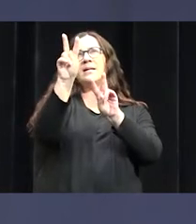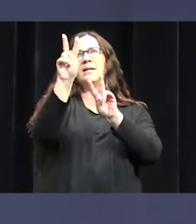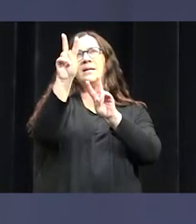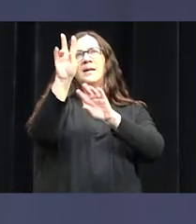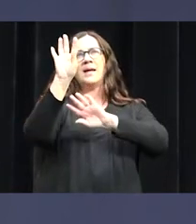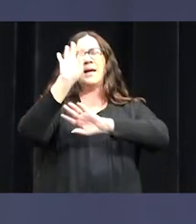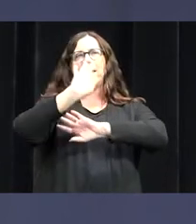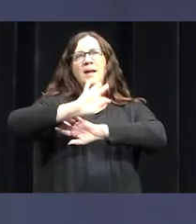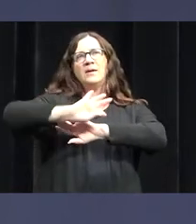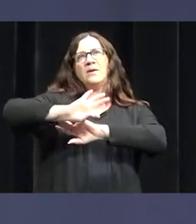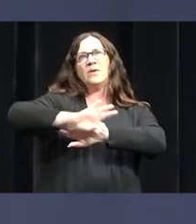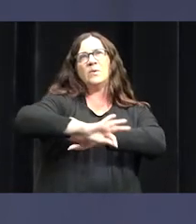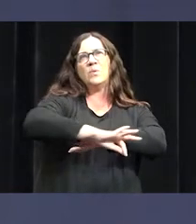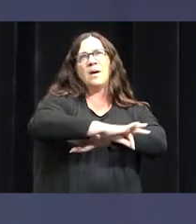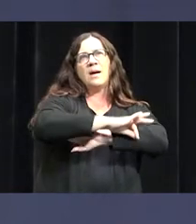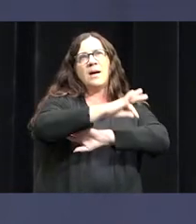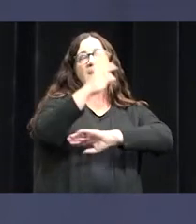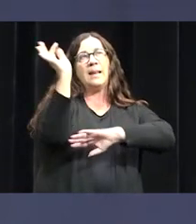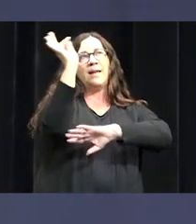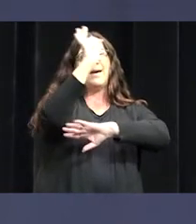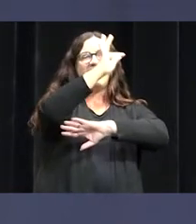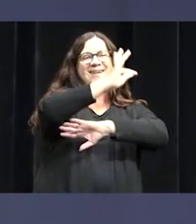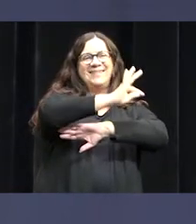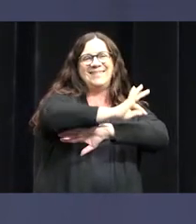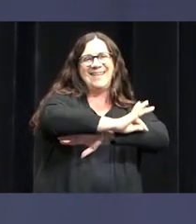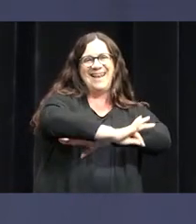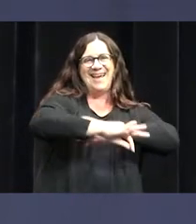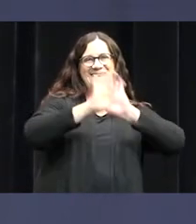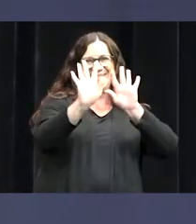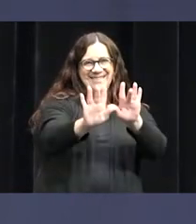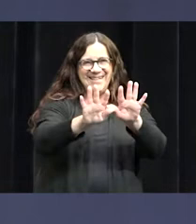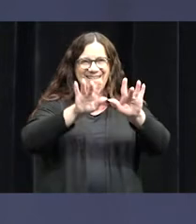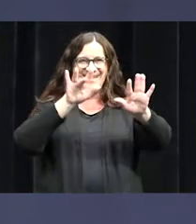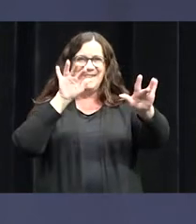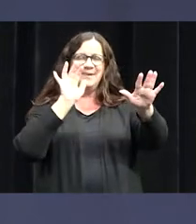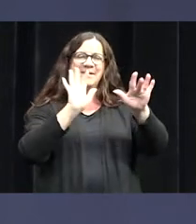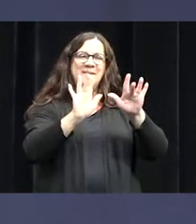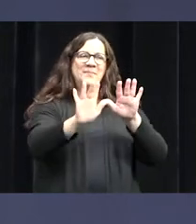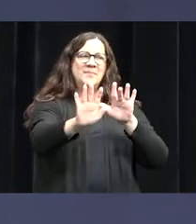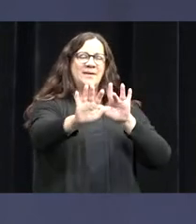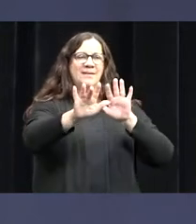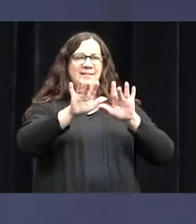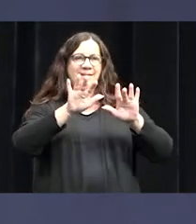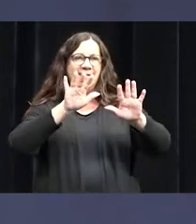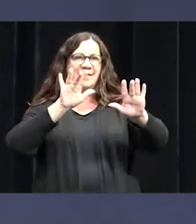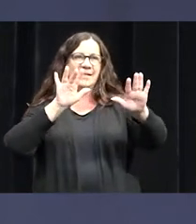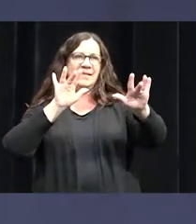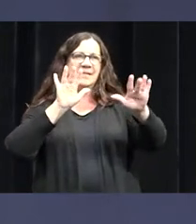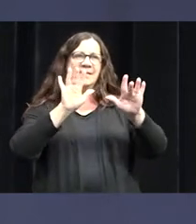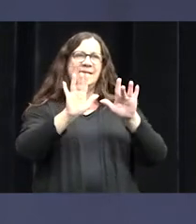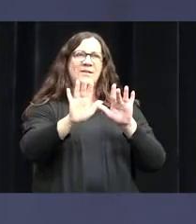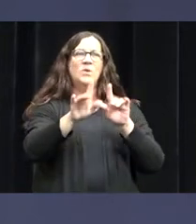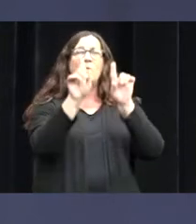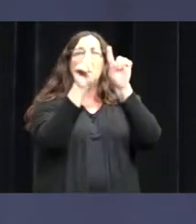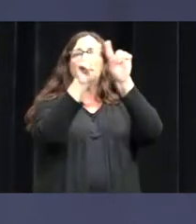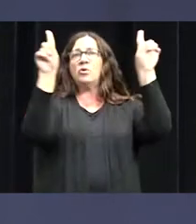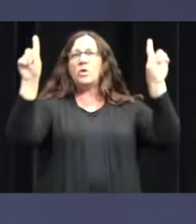well at the twilight's last gleaming